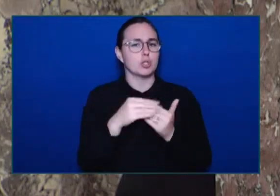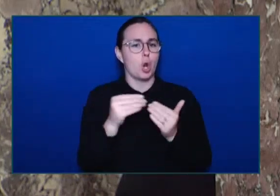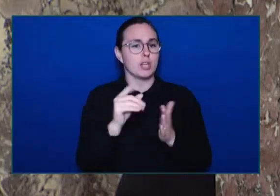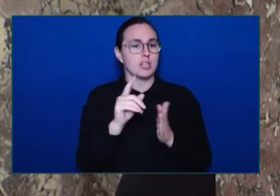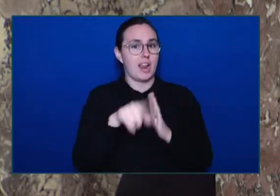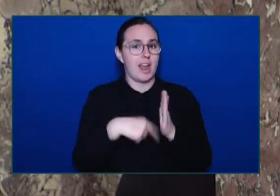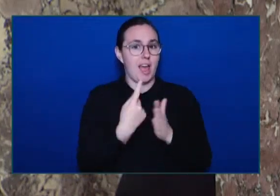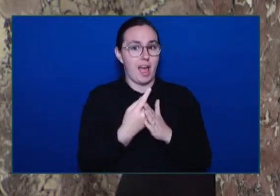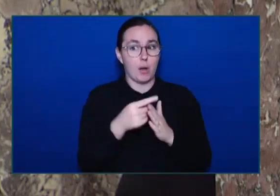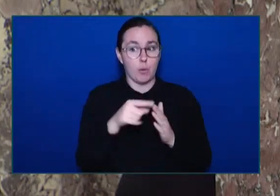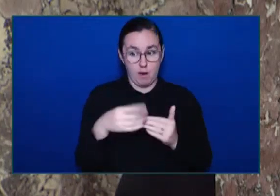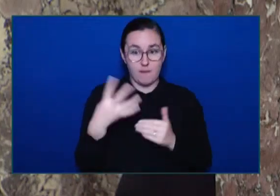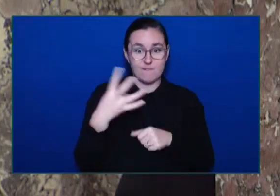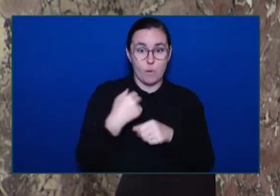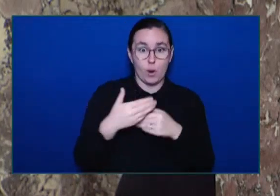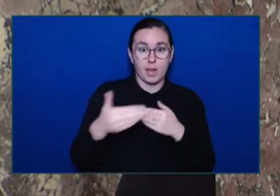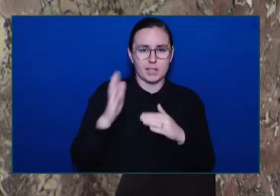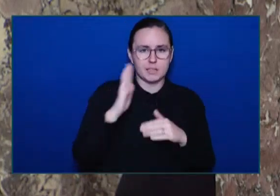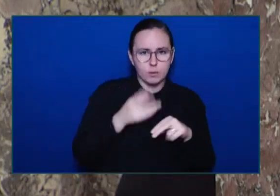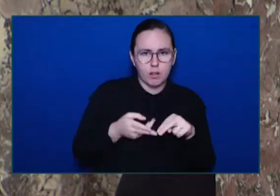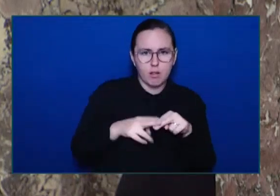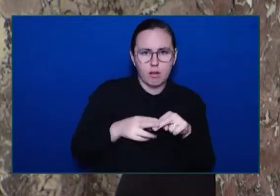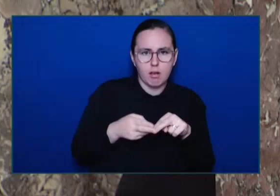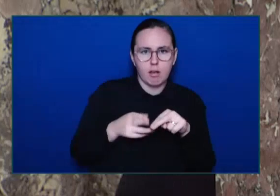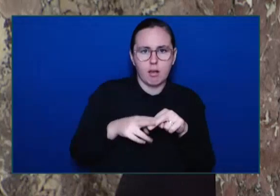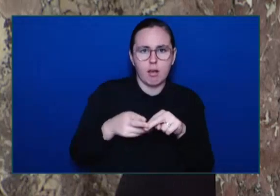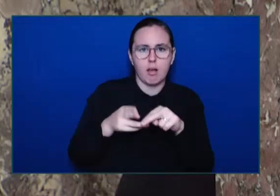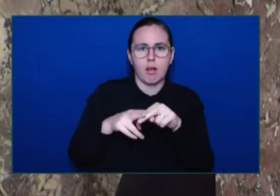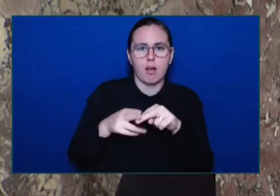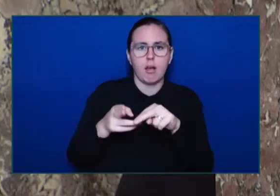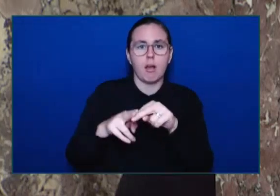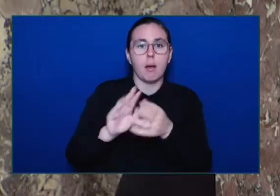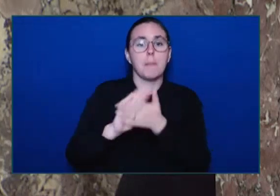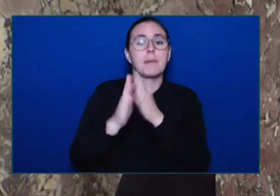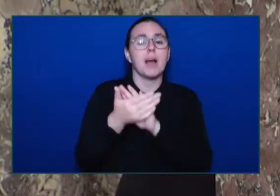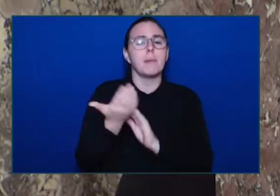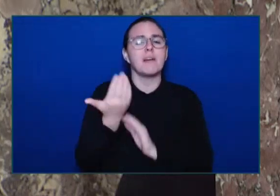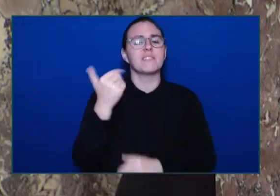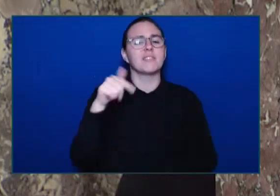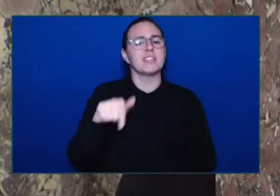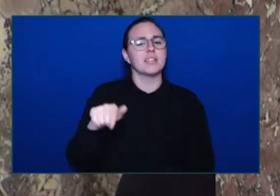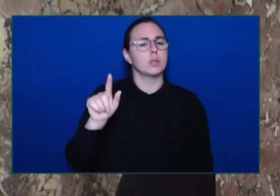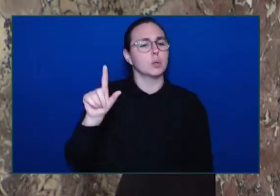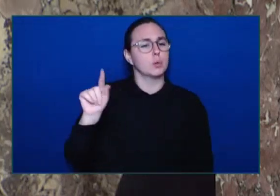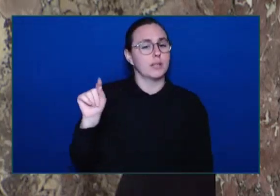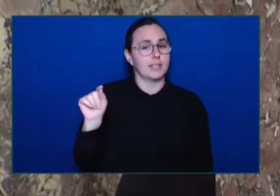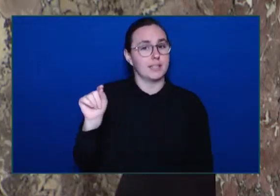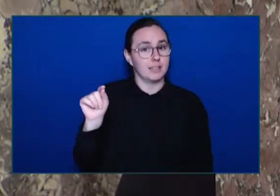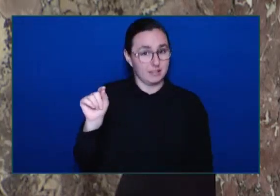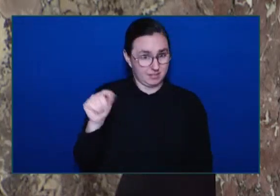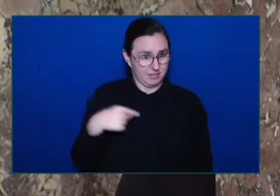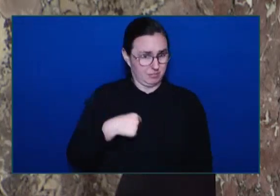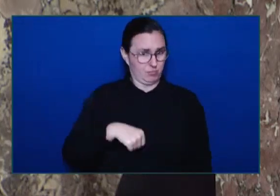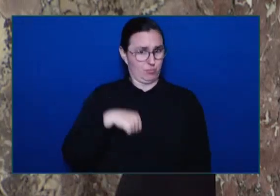to $15.20, Mr. Speaker. I'm proud to say that that was the highest of all provinces in this country.